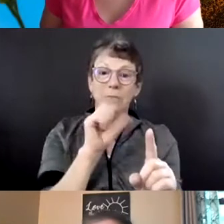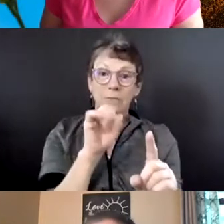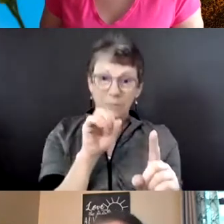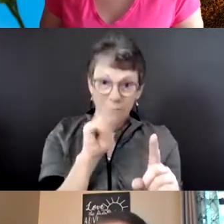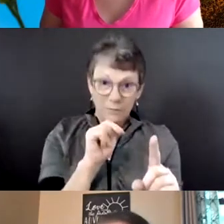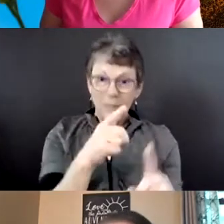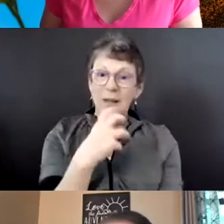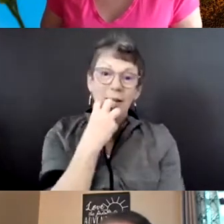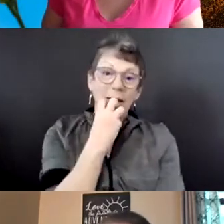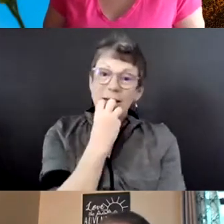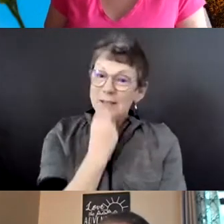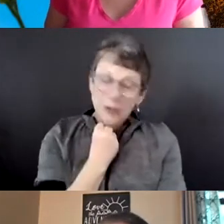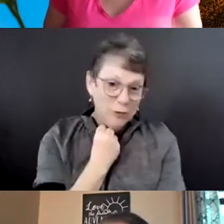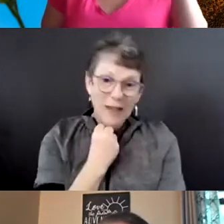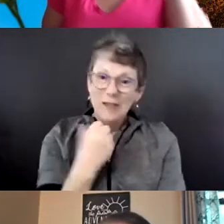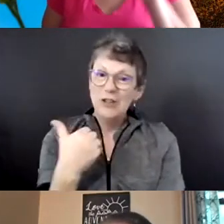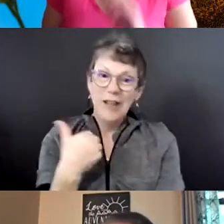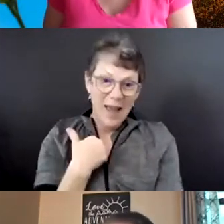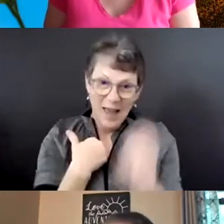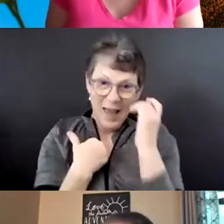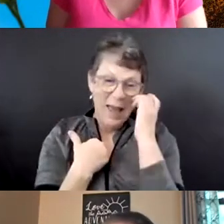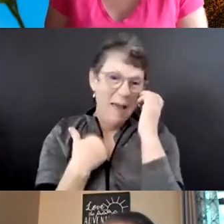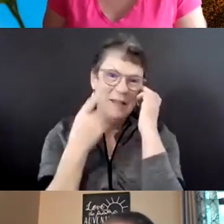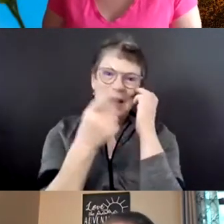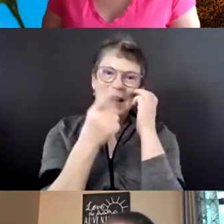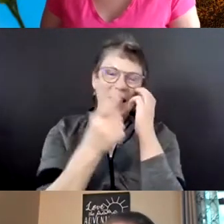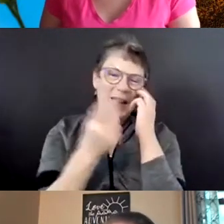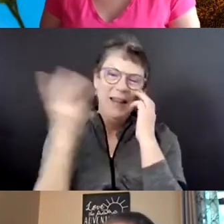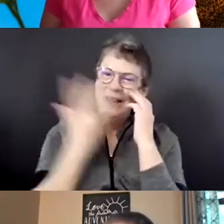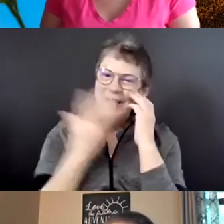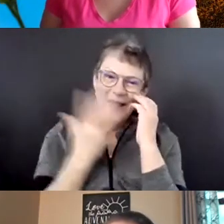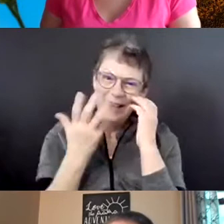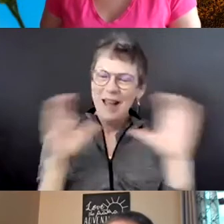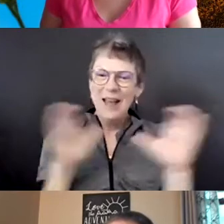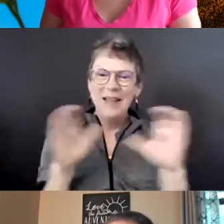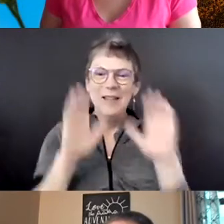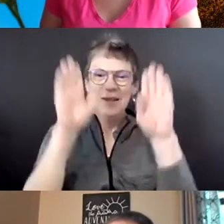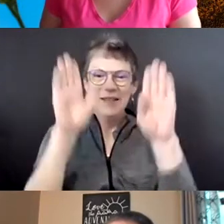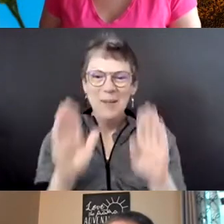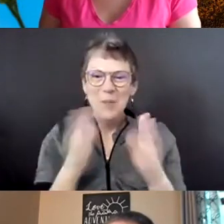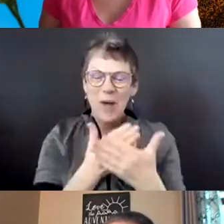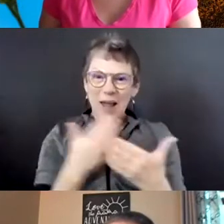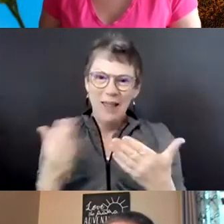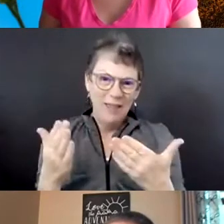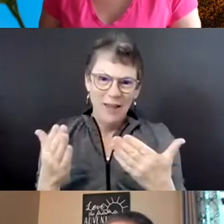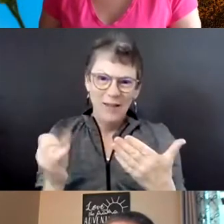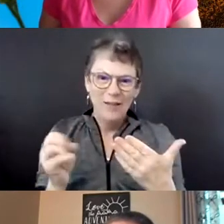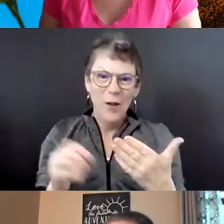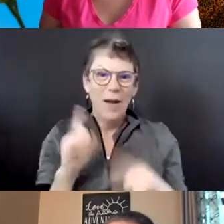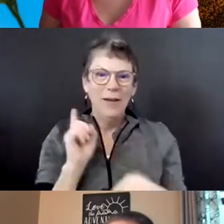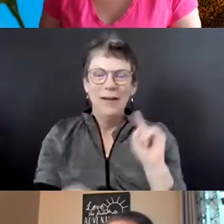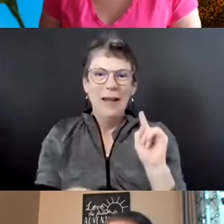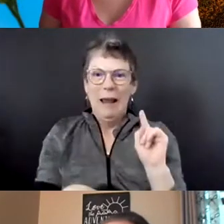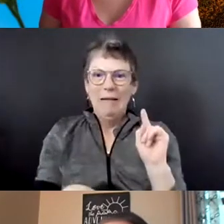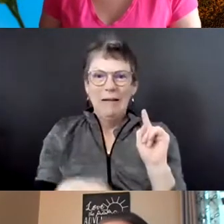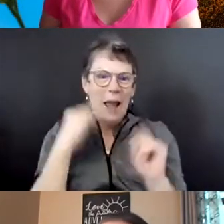treasure to have in the legislature. He is a rock star and doing great things. So I can't imagine all of the things